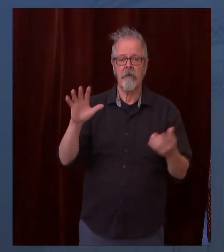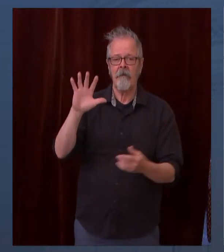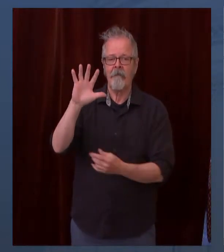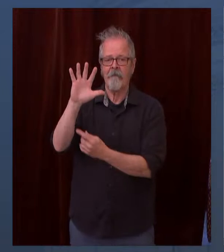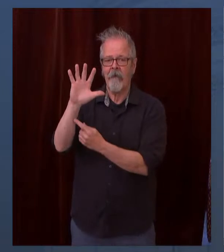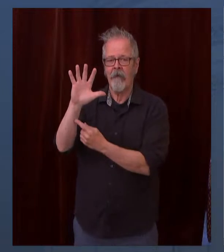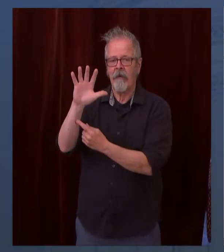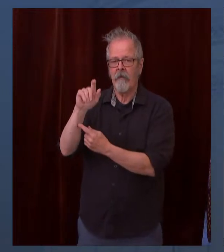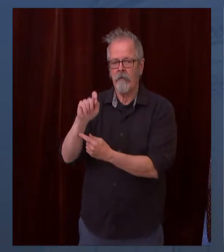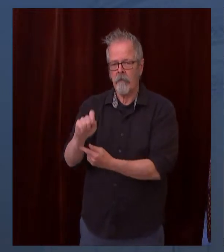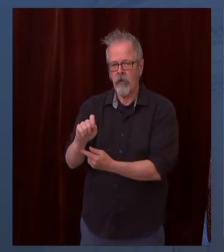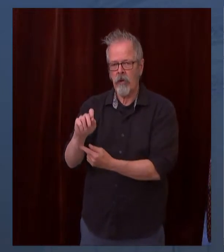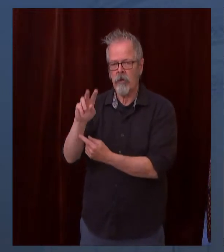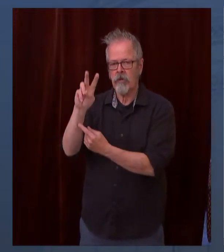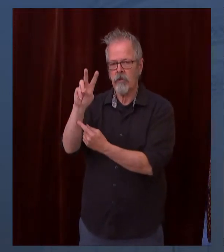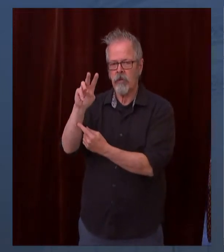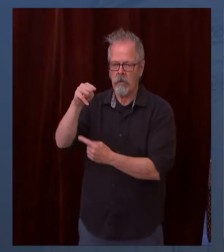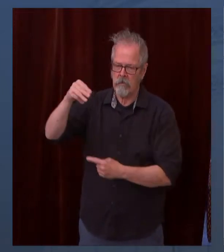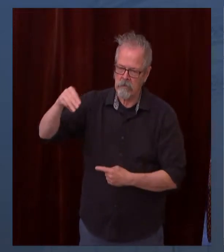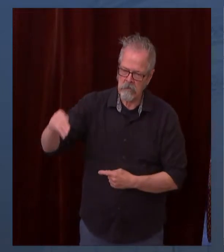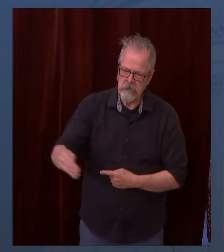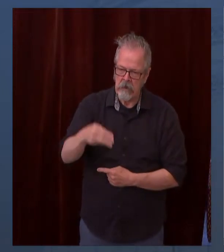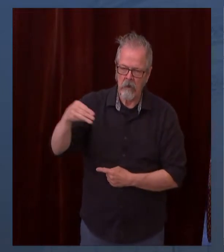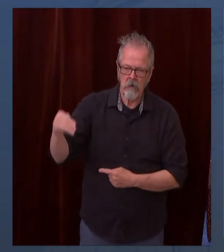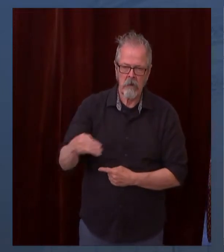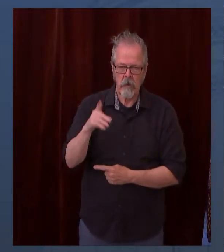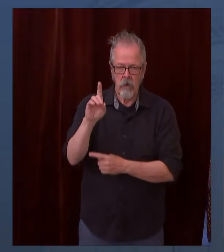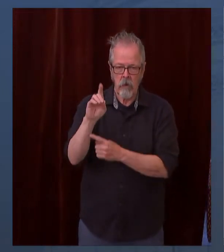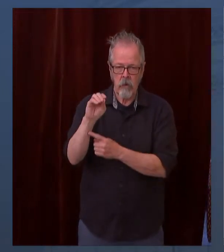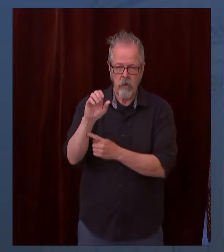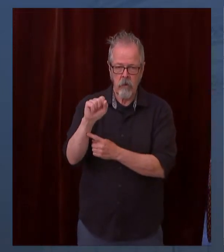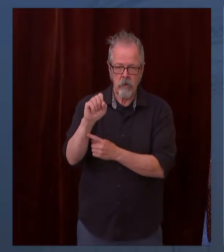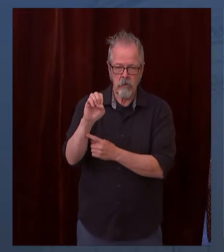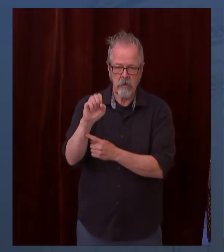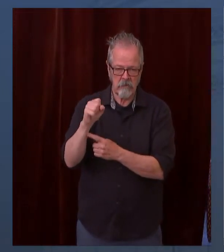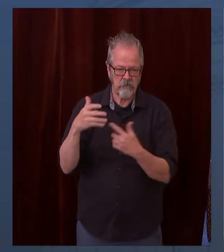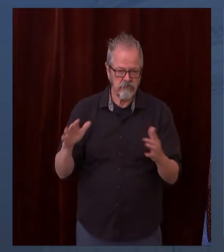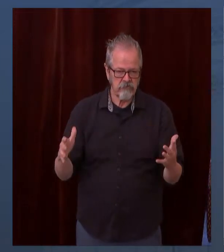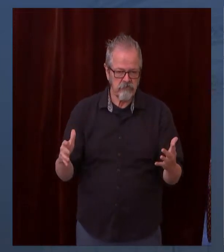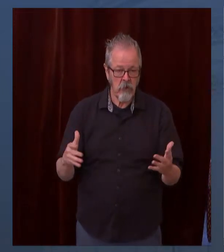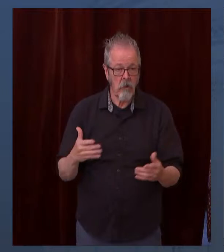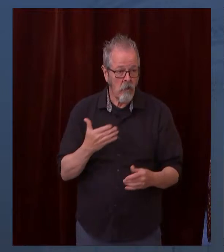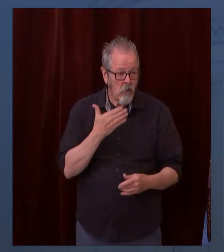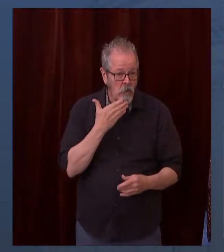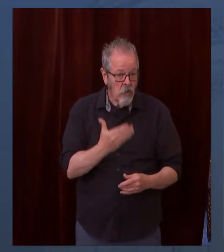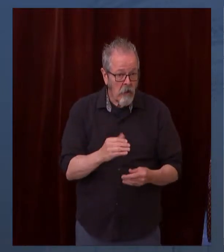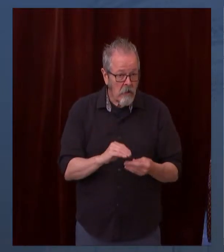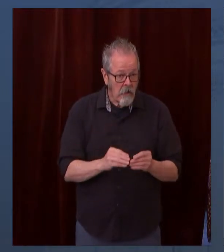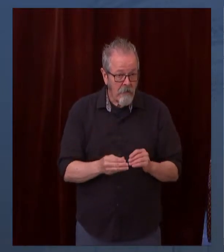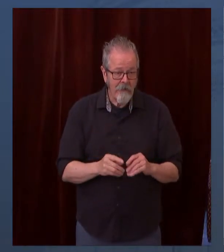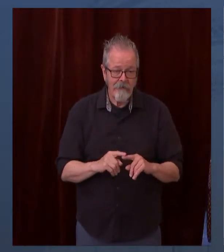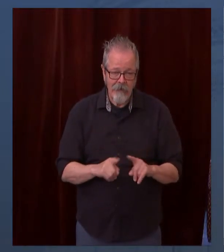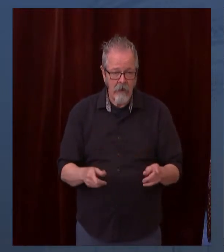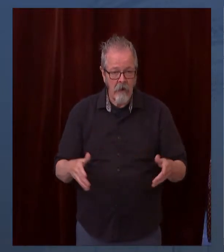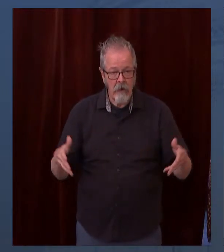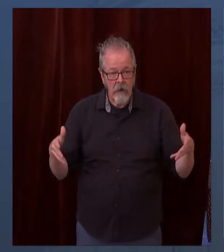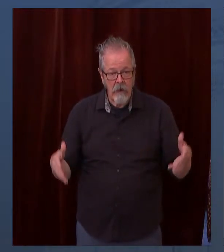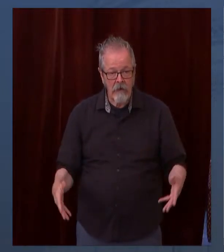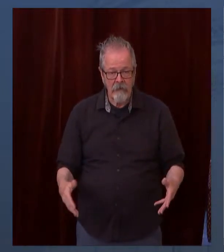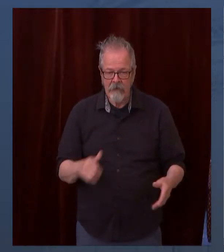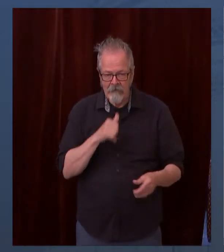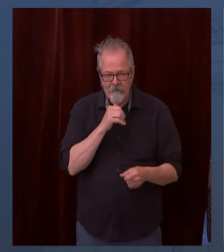incredible progress. But we know we have a lot more work to do. As the governor pointed out, if you're not vaccinated, you are still at risk for this